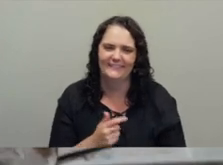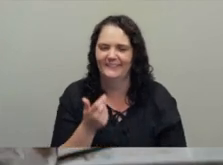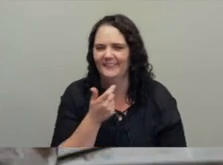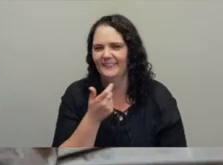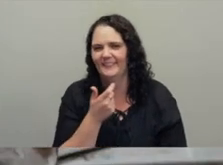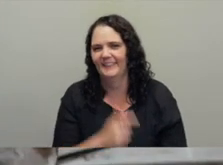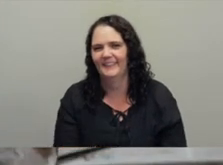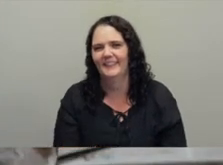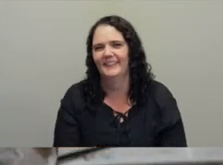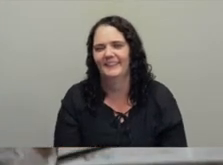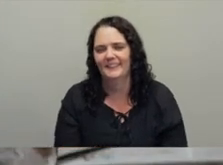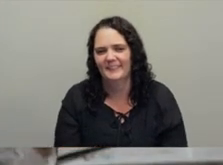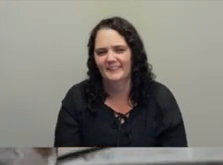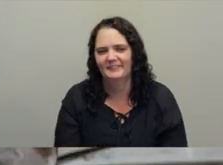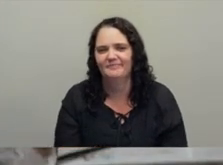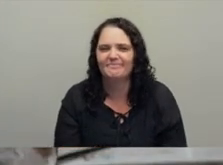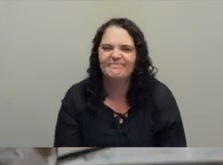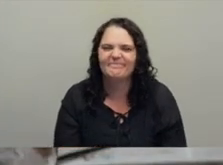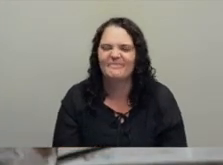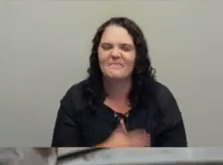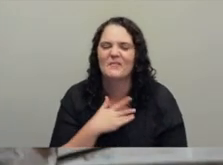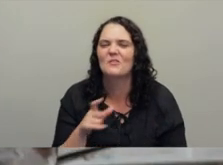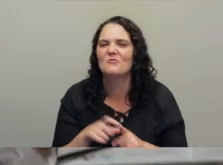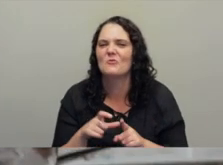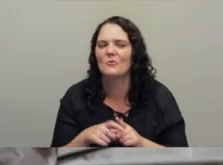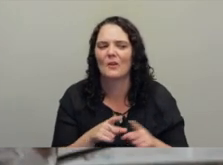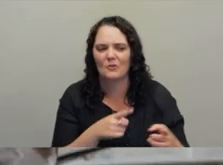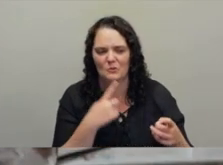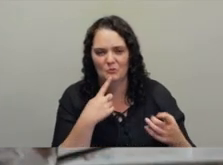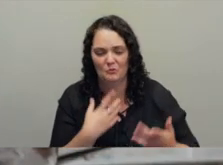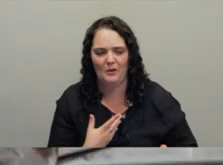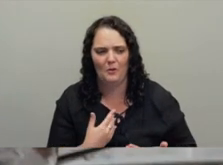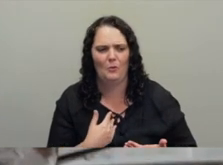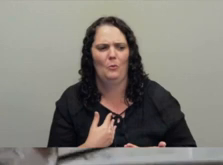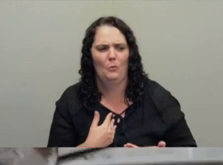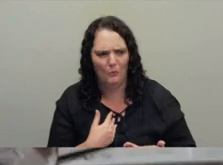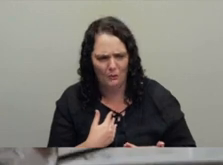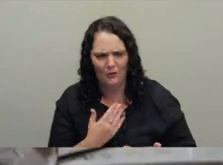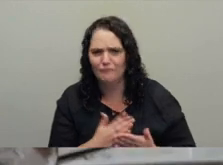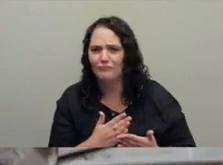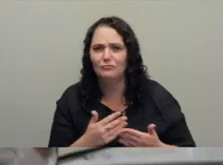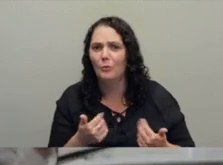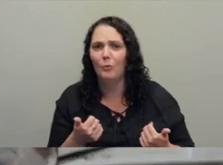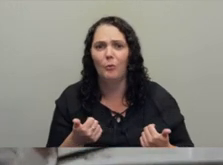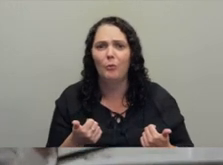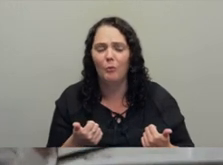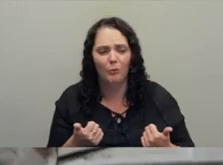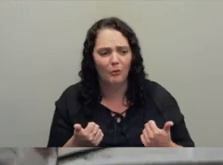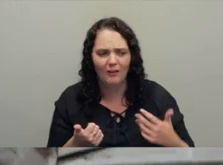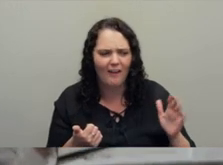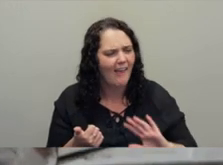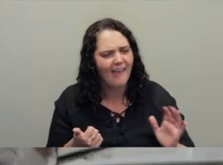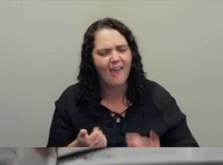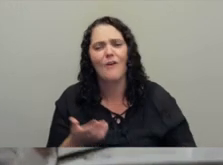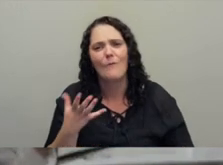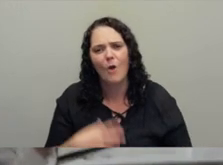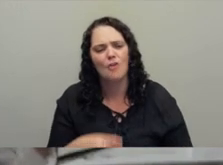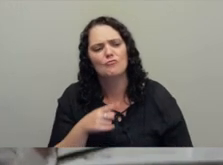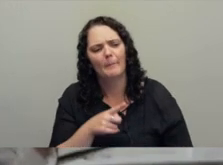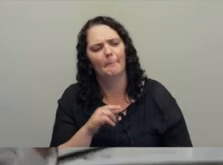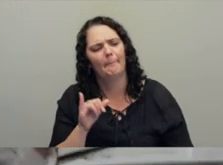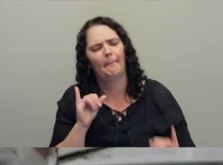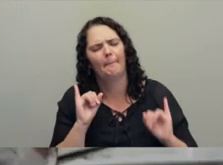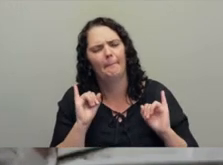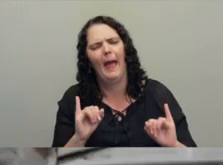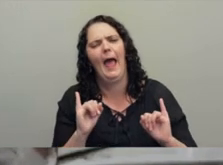So my daughter is showing me her bad drawing, which is actually really, really good. That's a fail. You know, I want you to try to make a